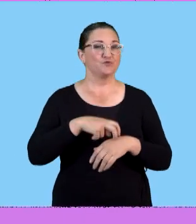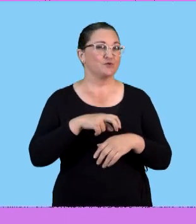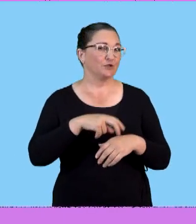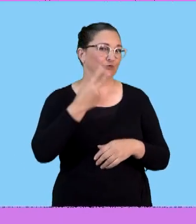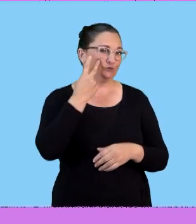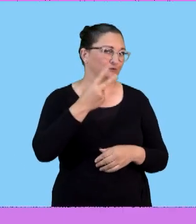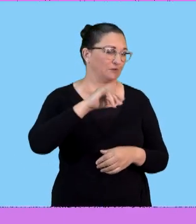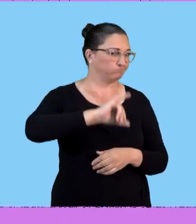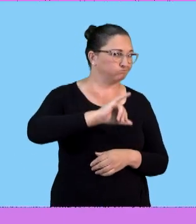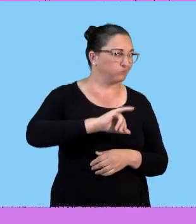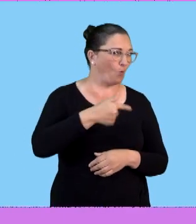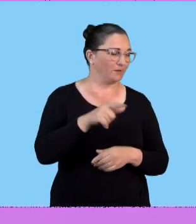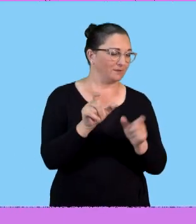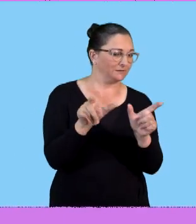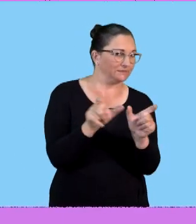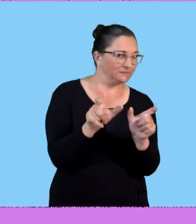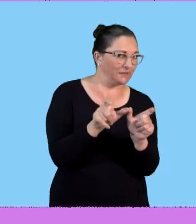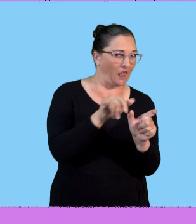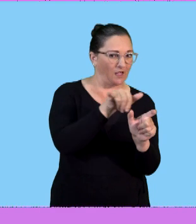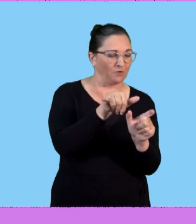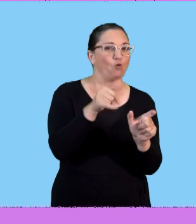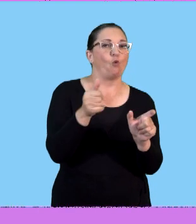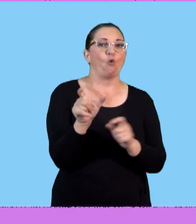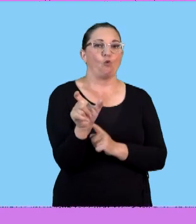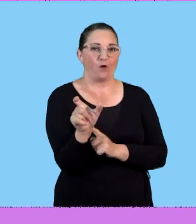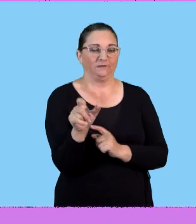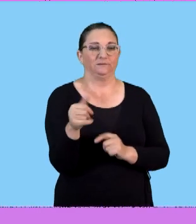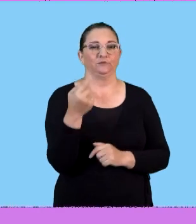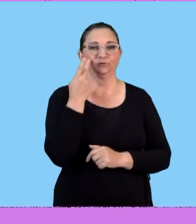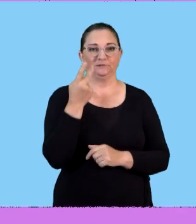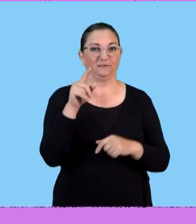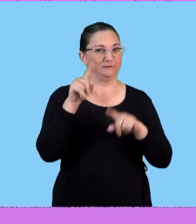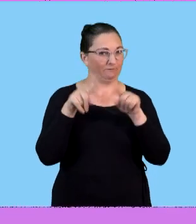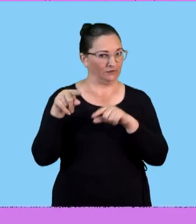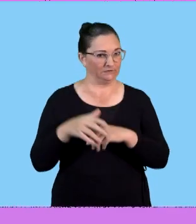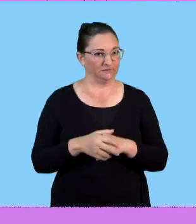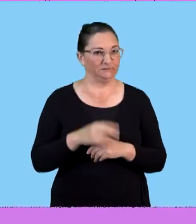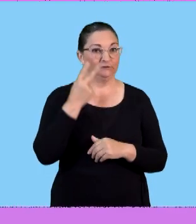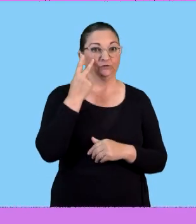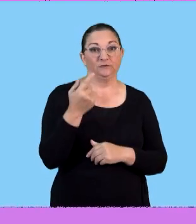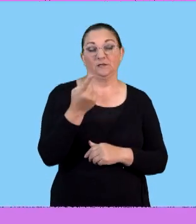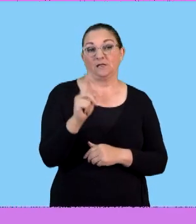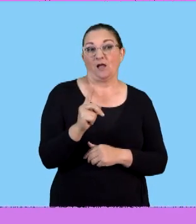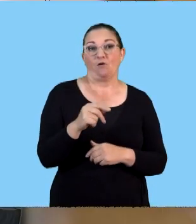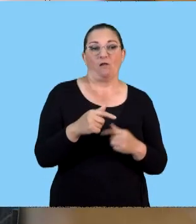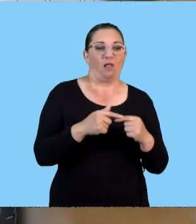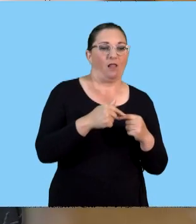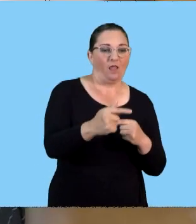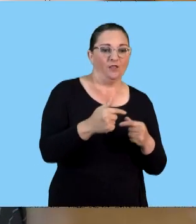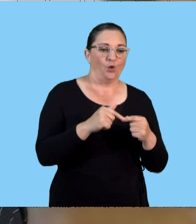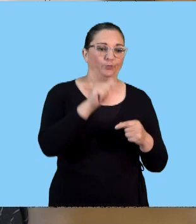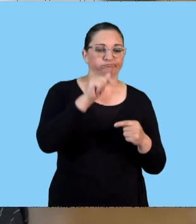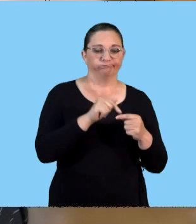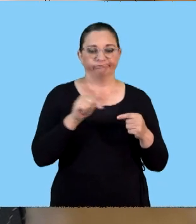between diameter and radius, distinguish between different dimensions, right? Whether it's length, breadth, width, height,